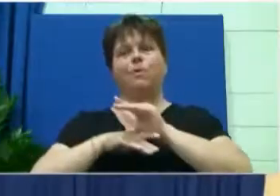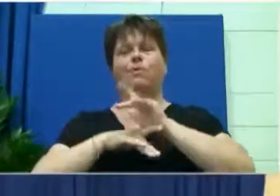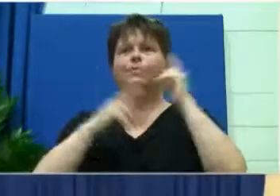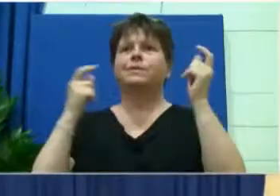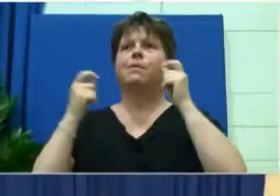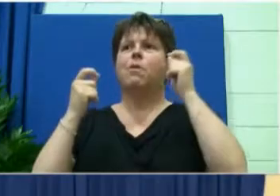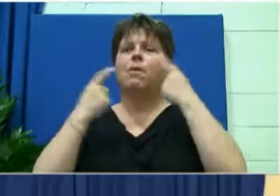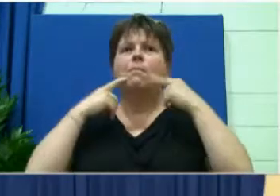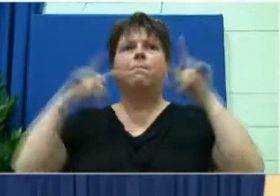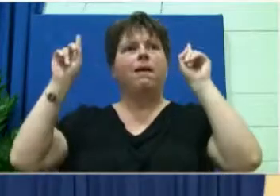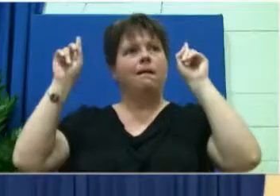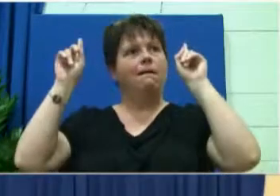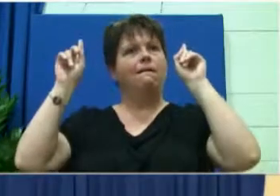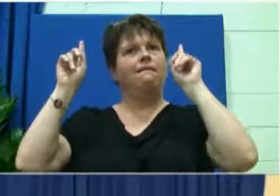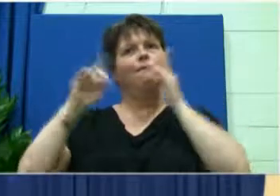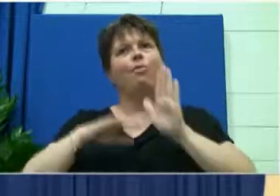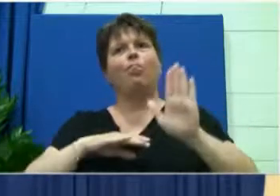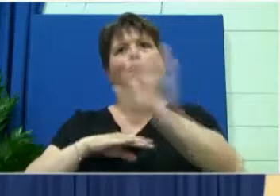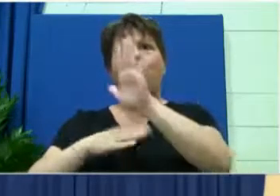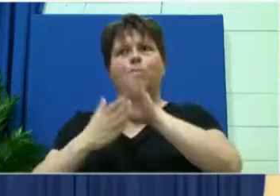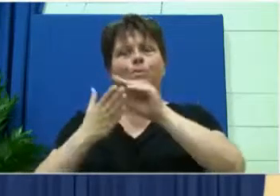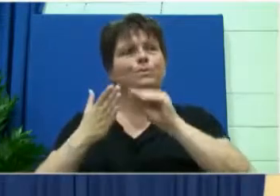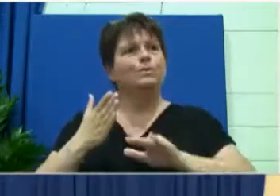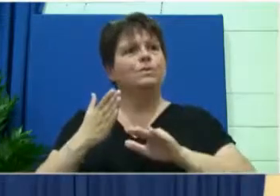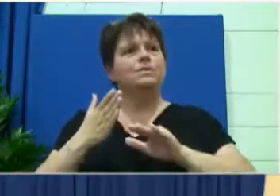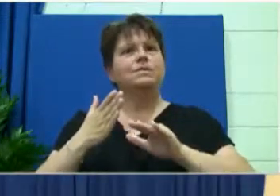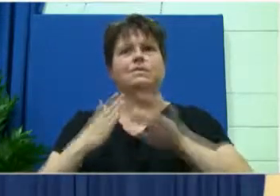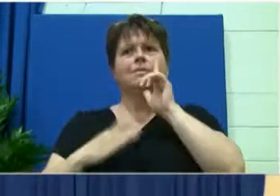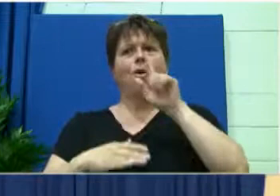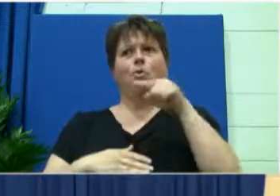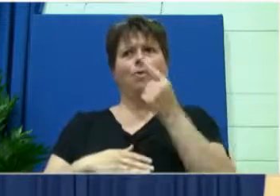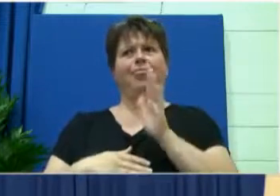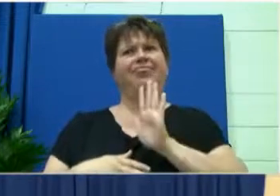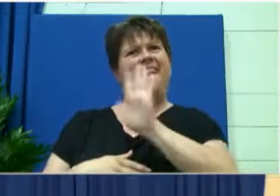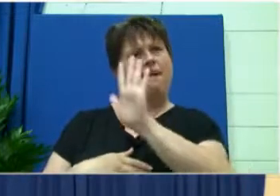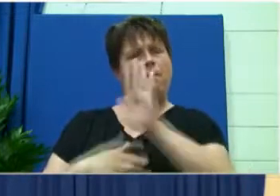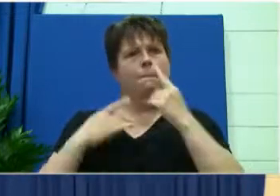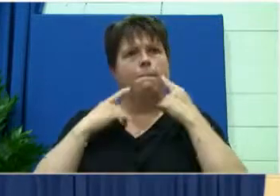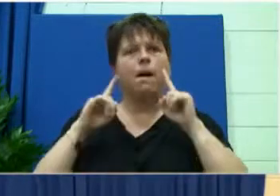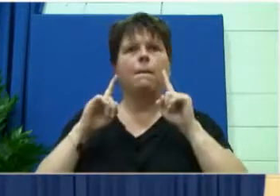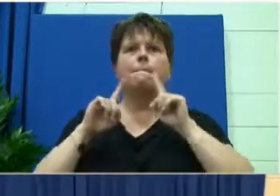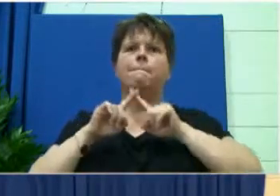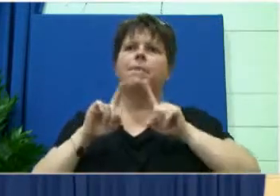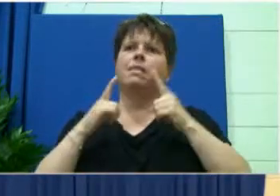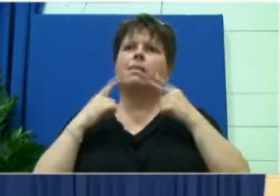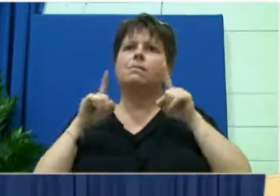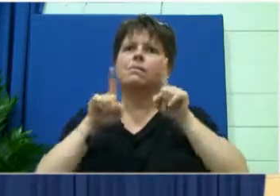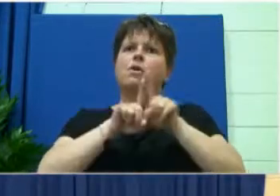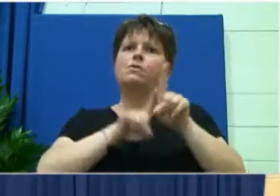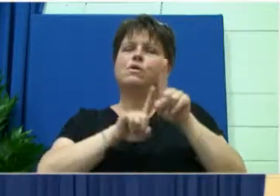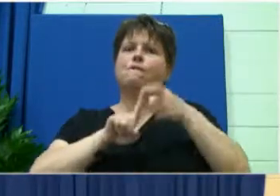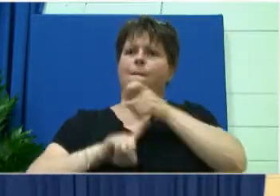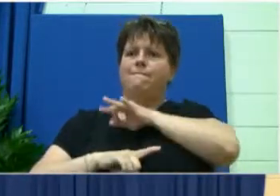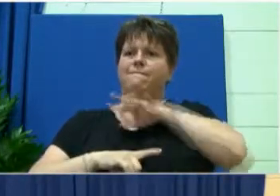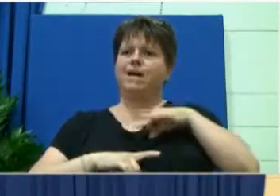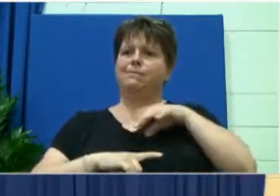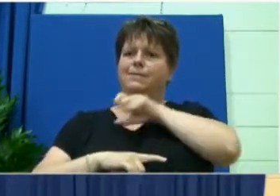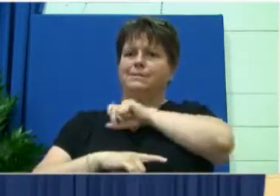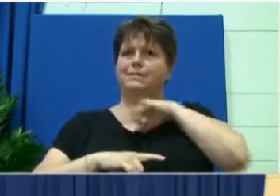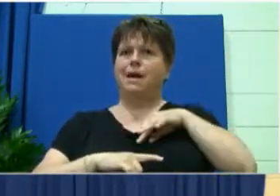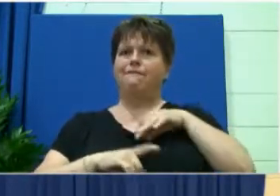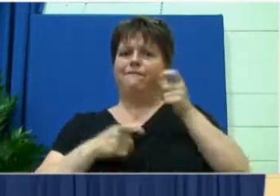the accomplishments of these students, and not only their accomplishments, but the accomplishments of the faculty, the staff,